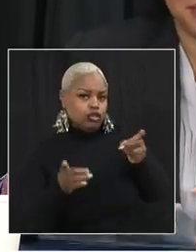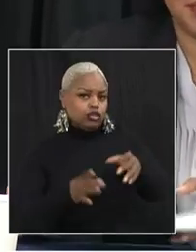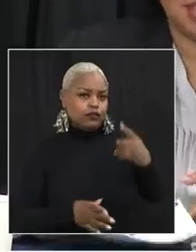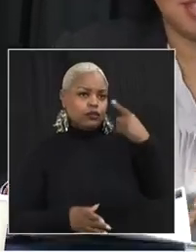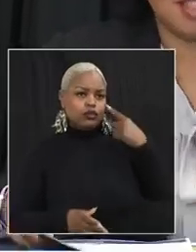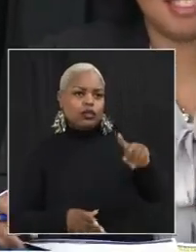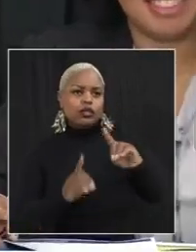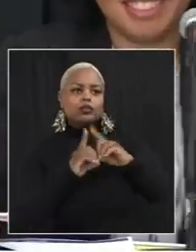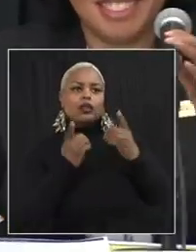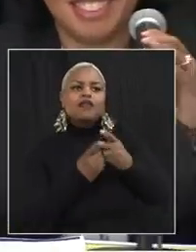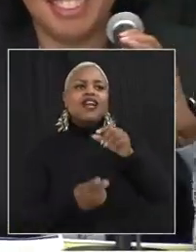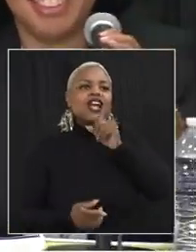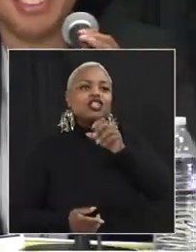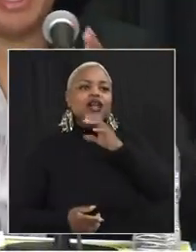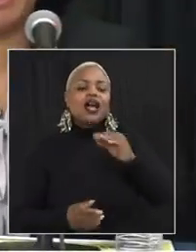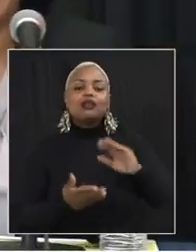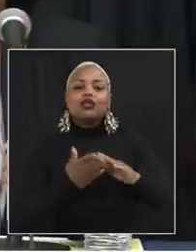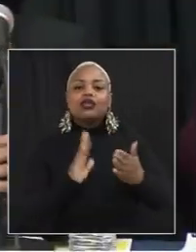Development.